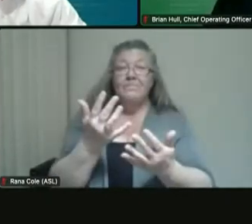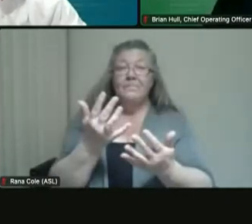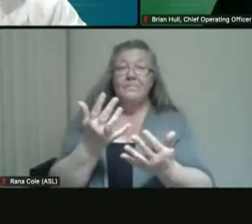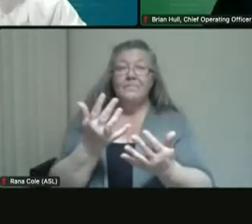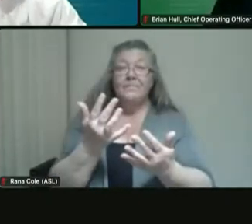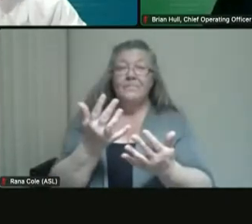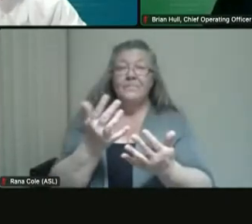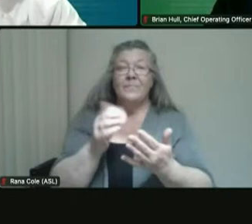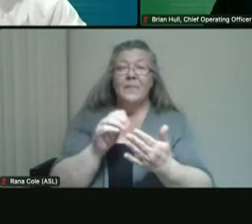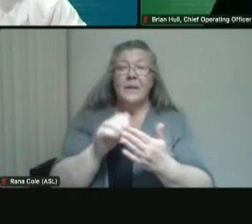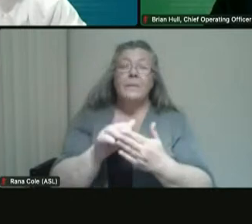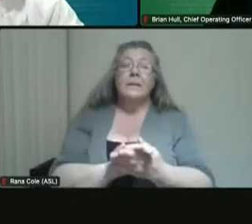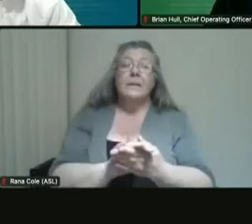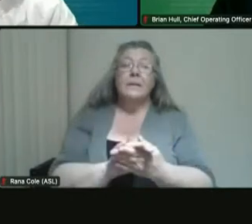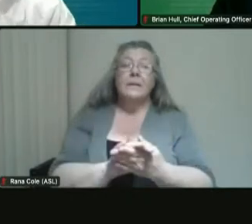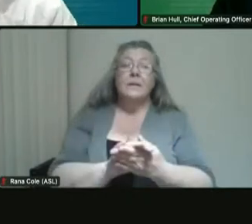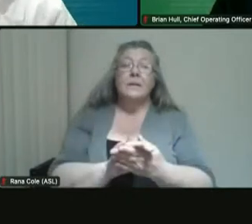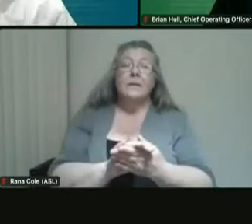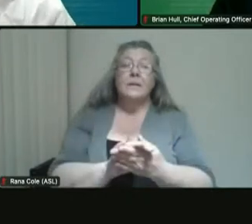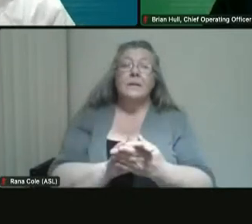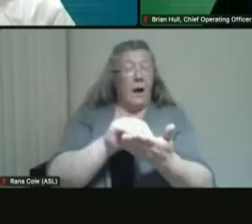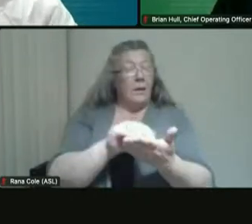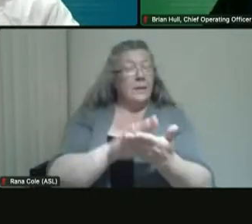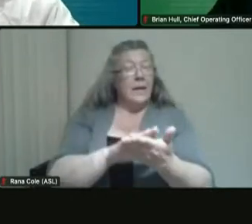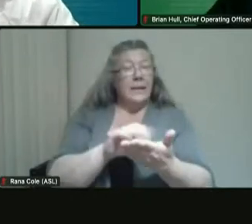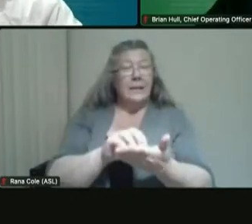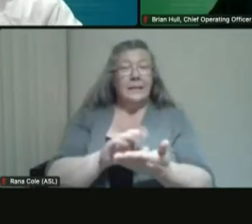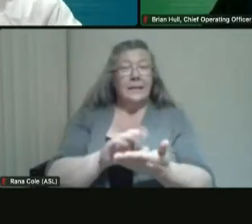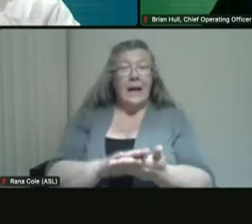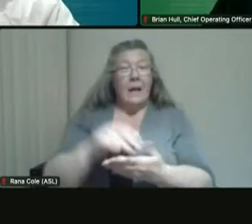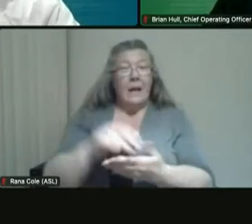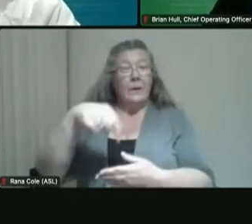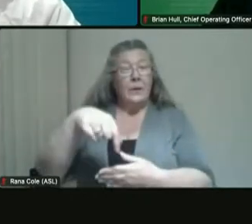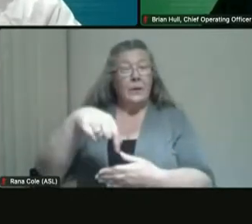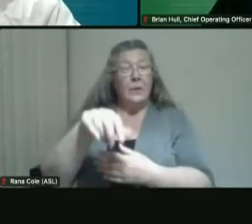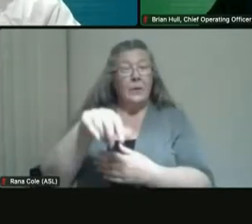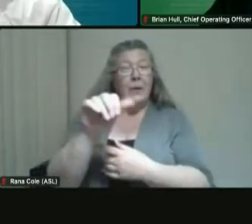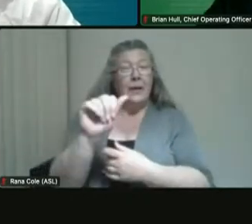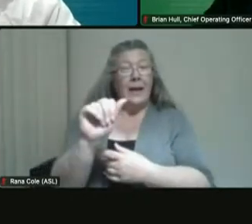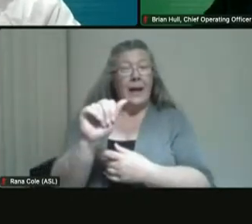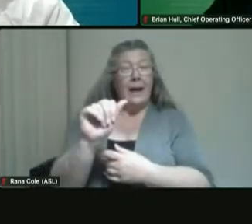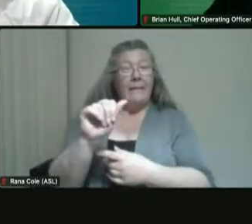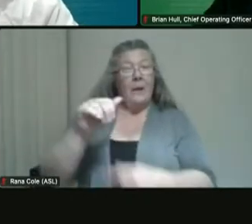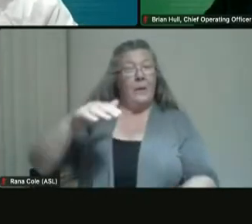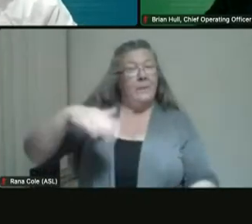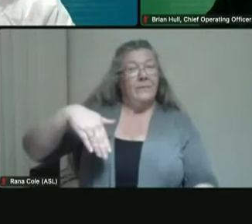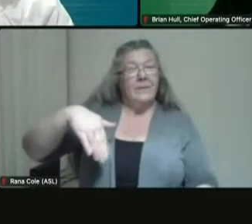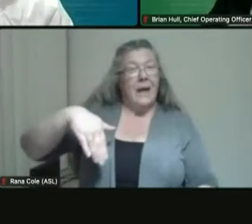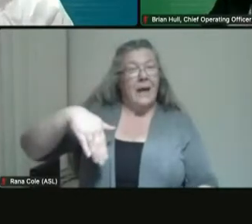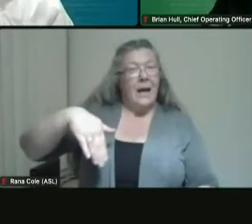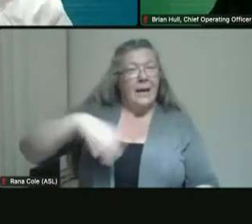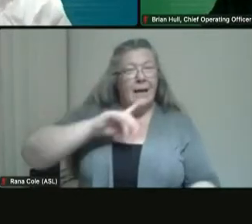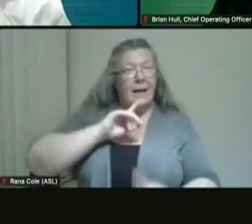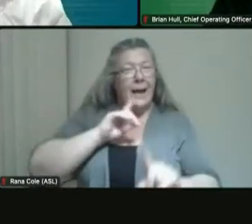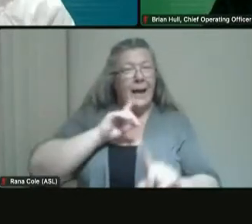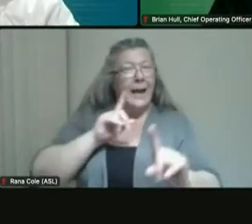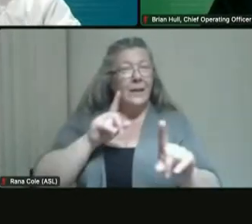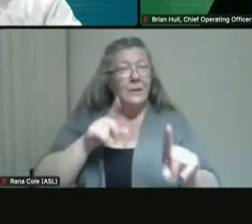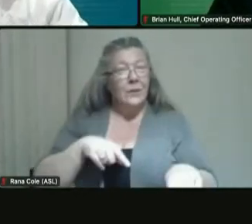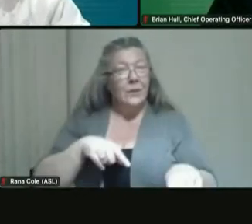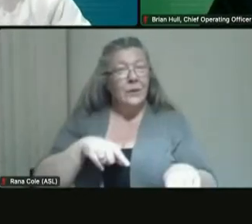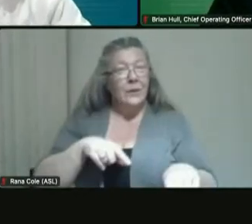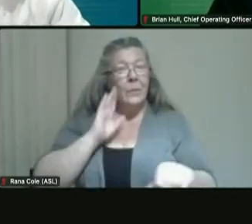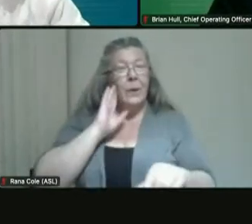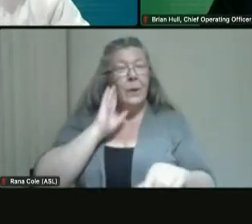but we are taking down all these questions that have not been answered tonight, and will hopefully post